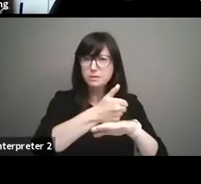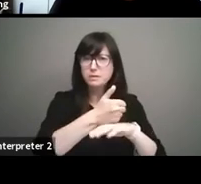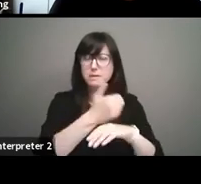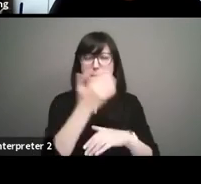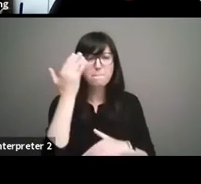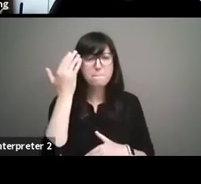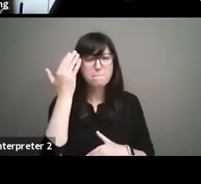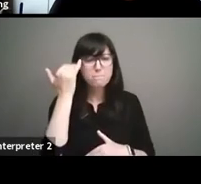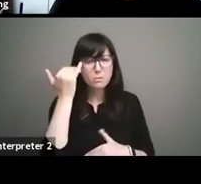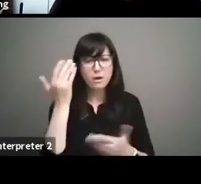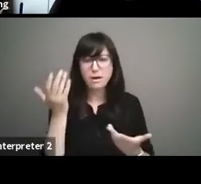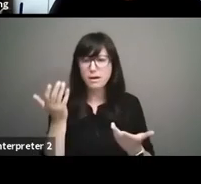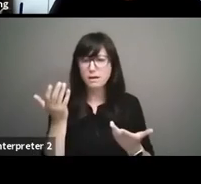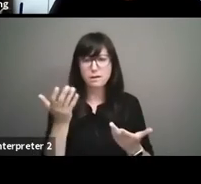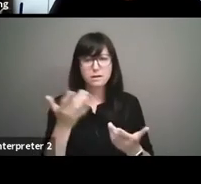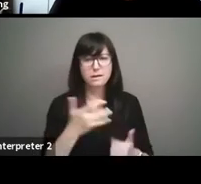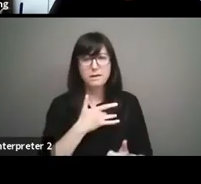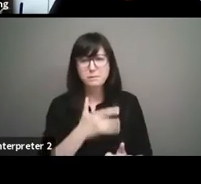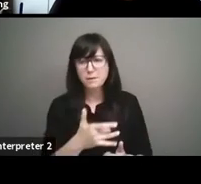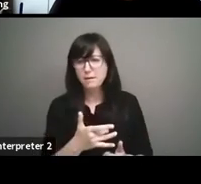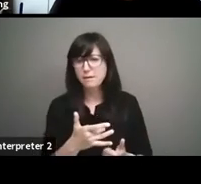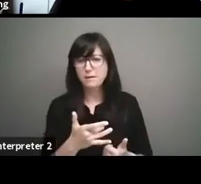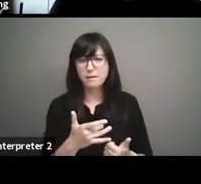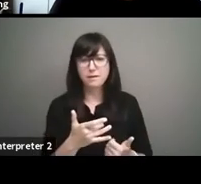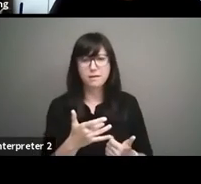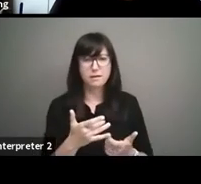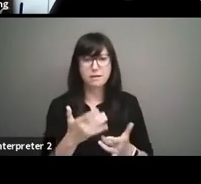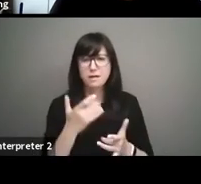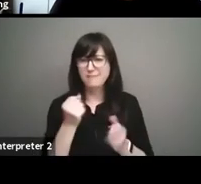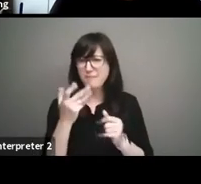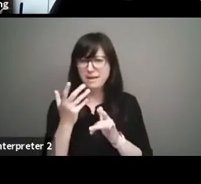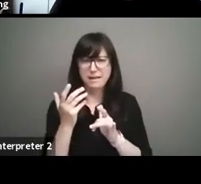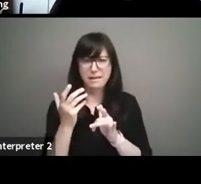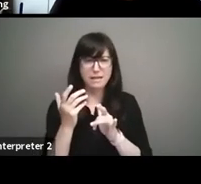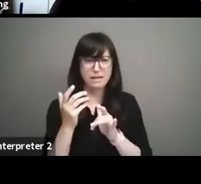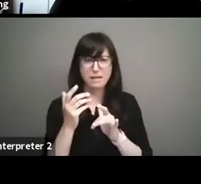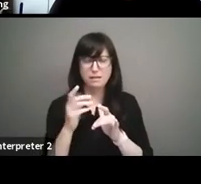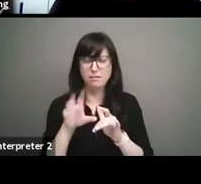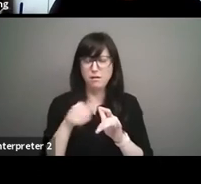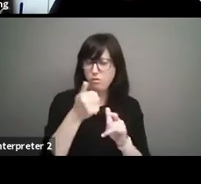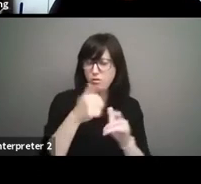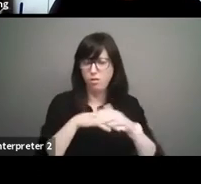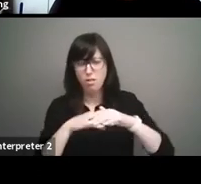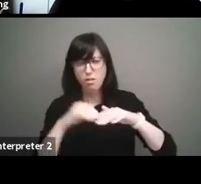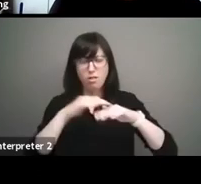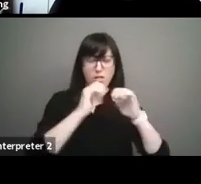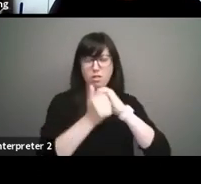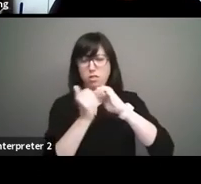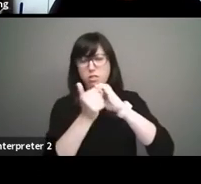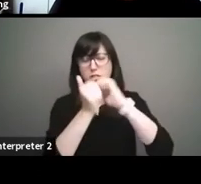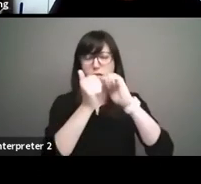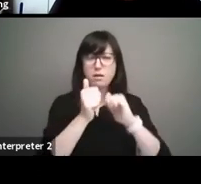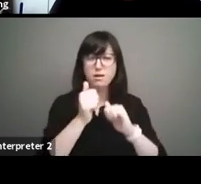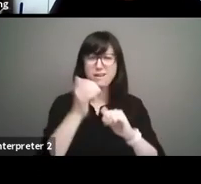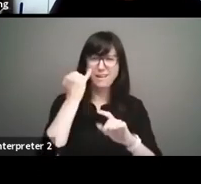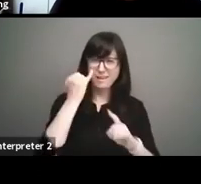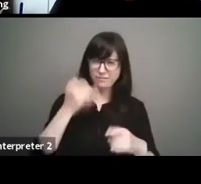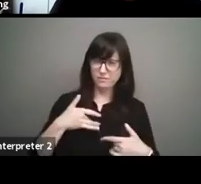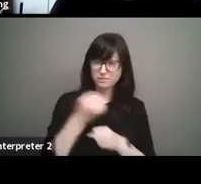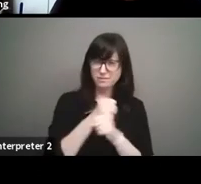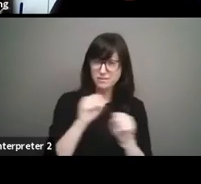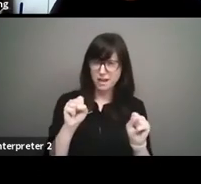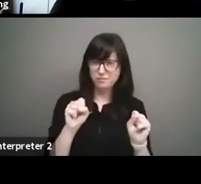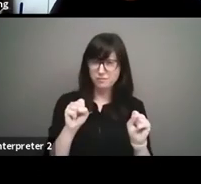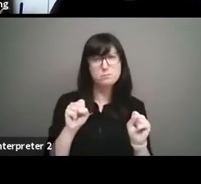time we're competing with everything else around us. And safety is really a privilege.